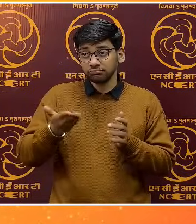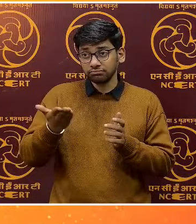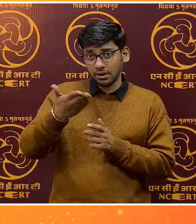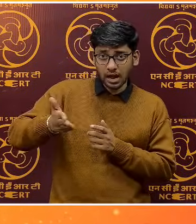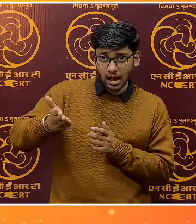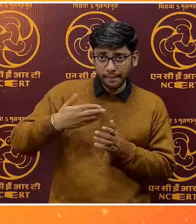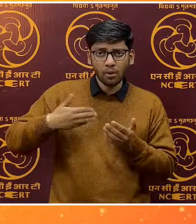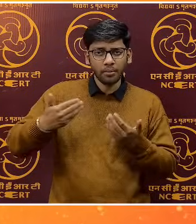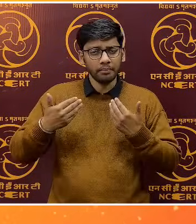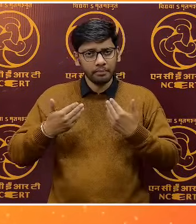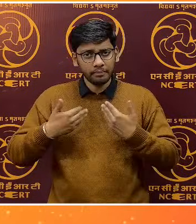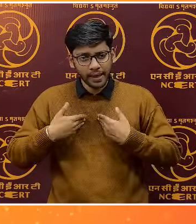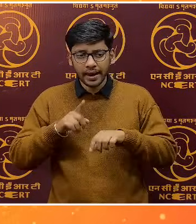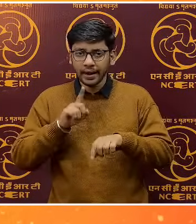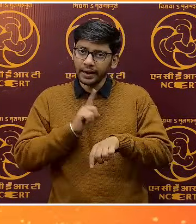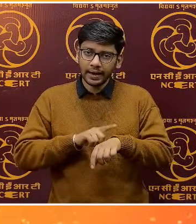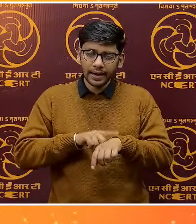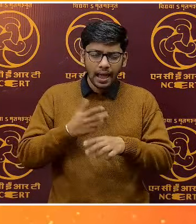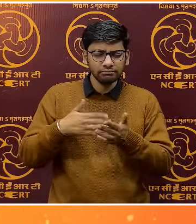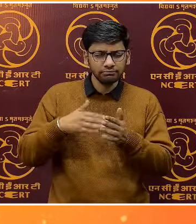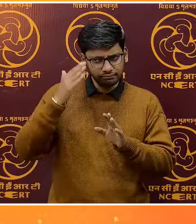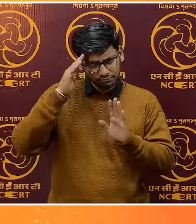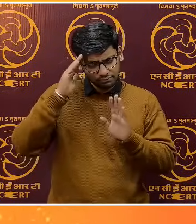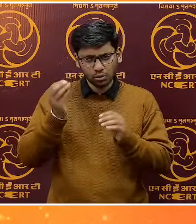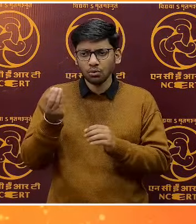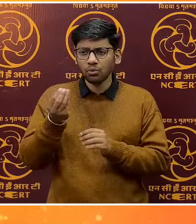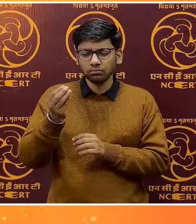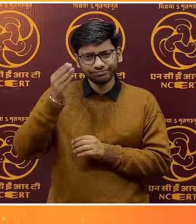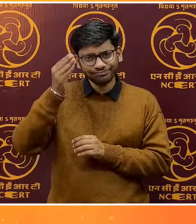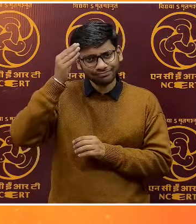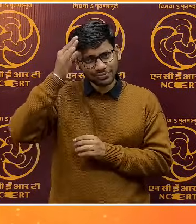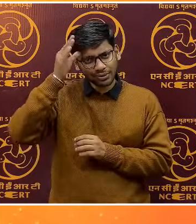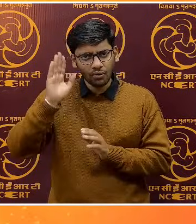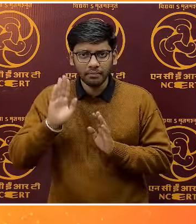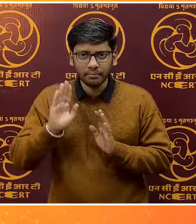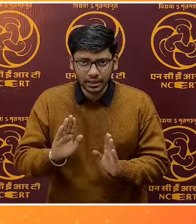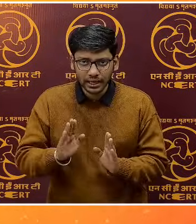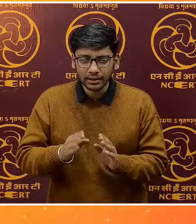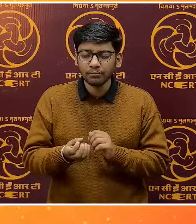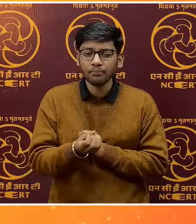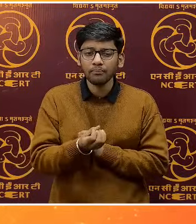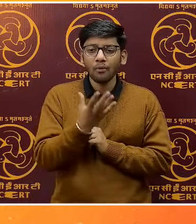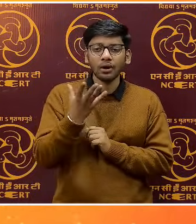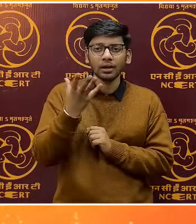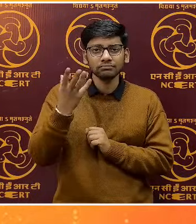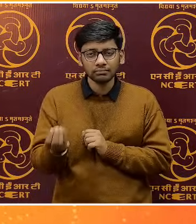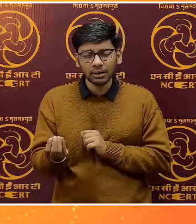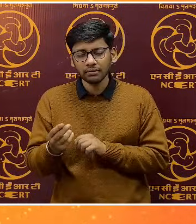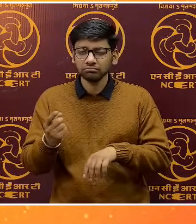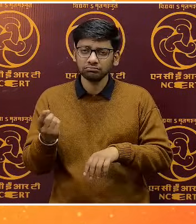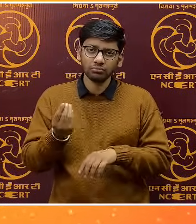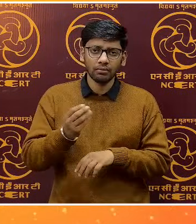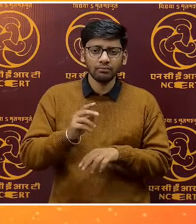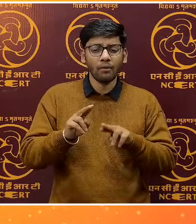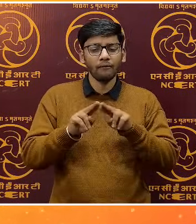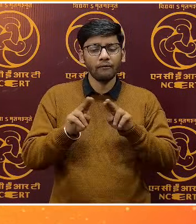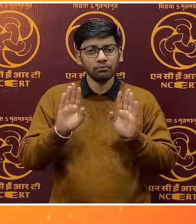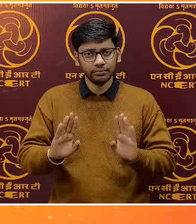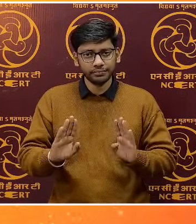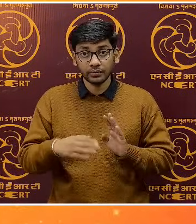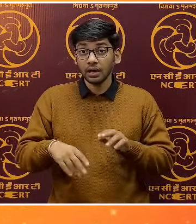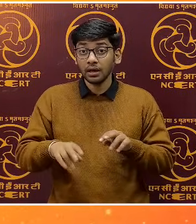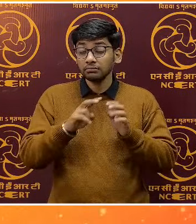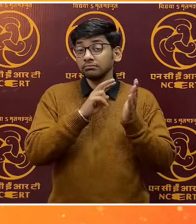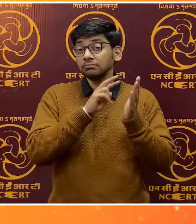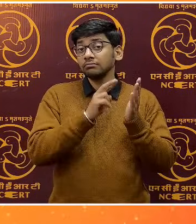about the time concept. We all know what is morning, evening, afternoon. Right. Now we'll move on to our greeting parts. When